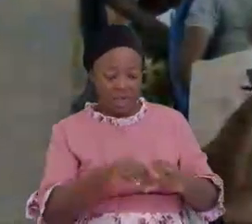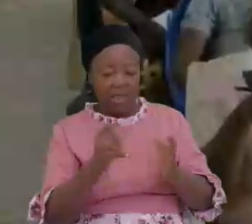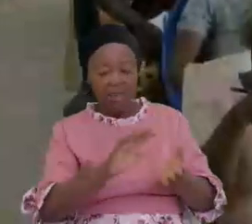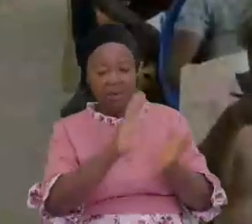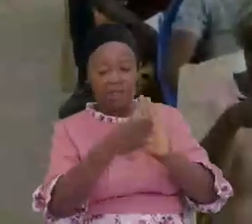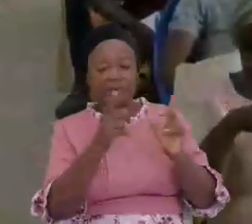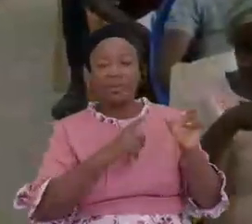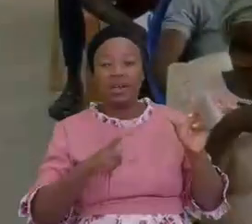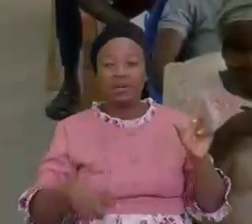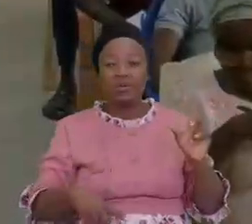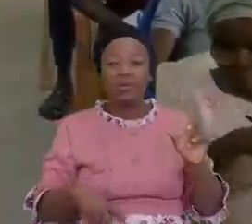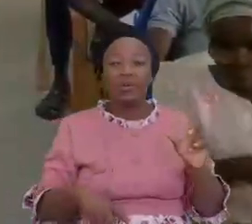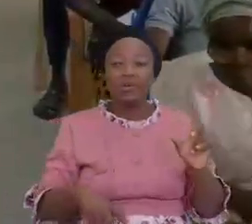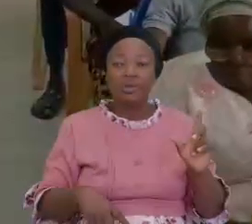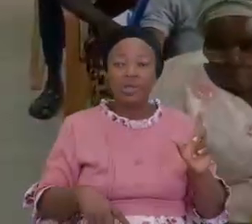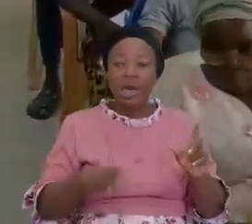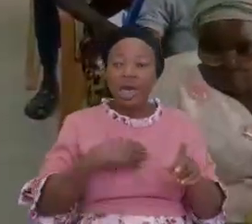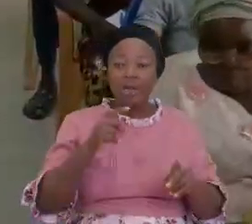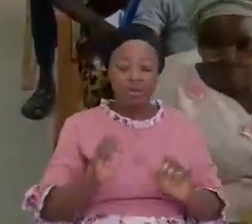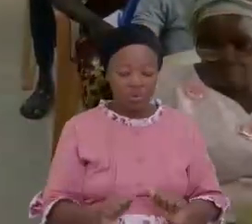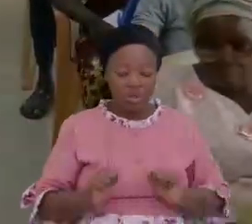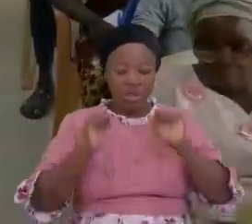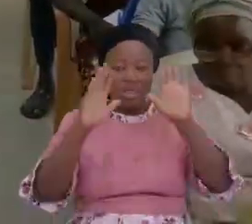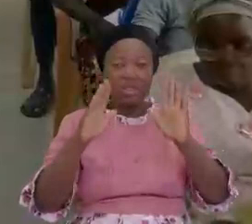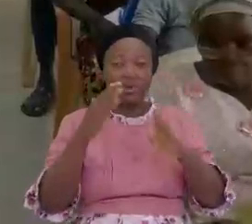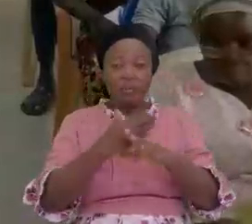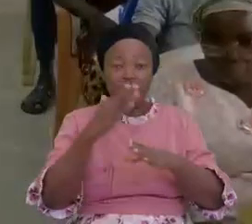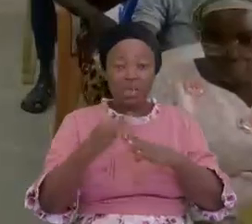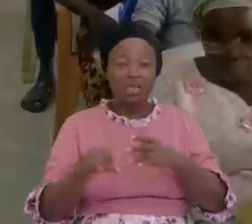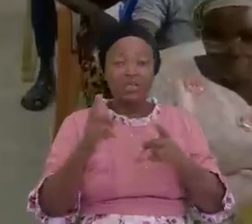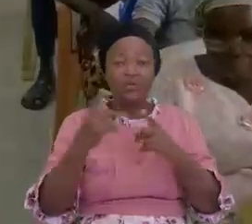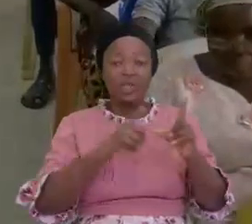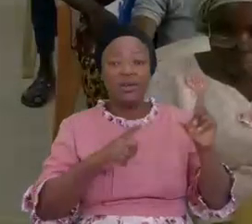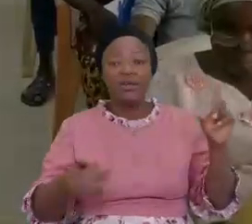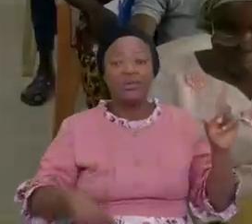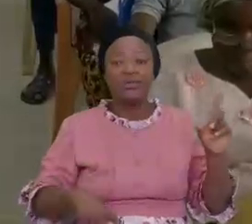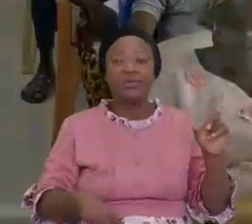Lord, and you yield and surrender, submit to the Lord,